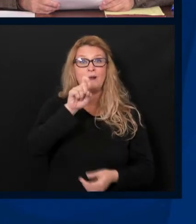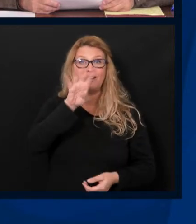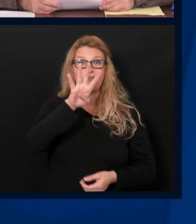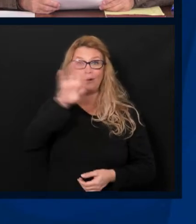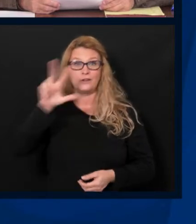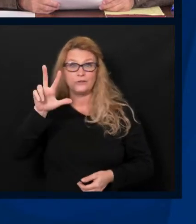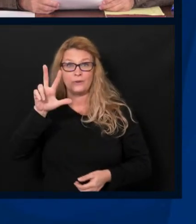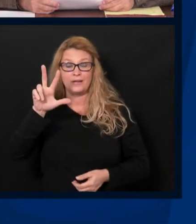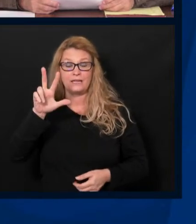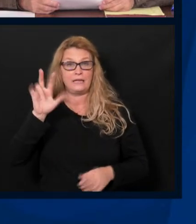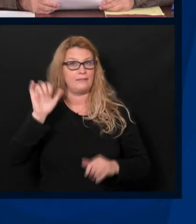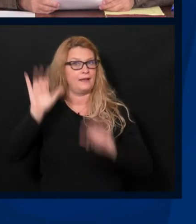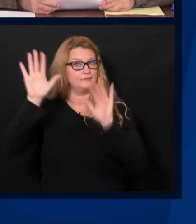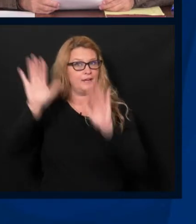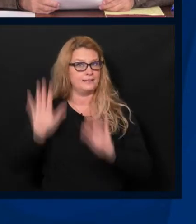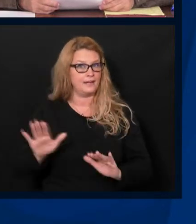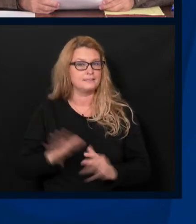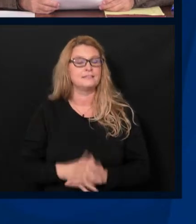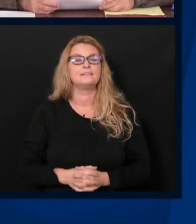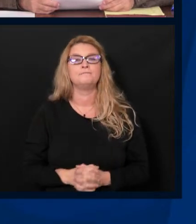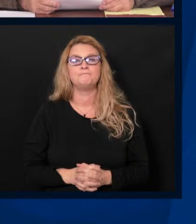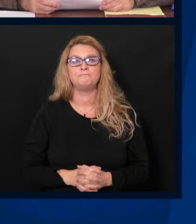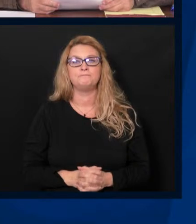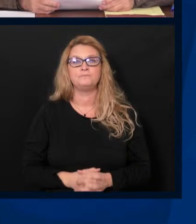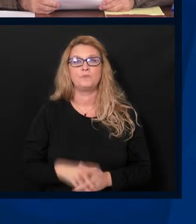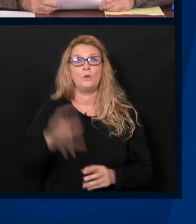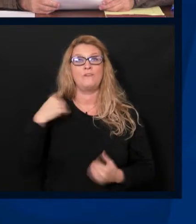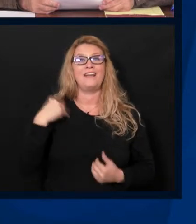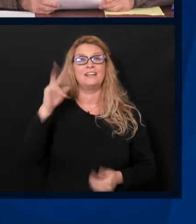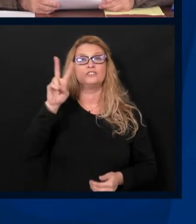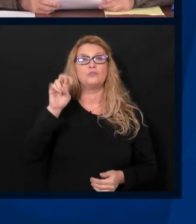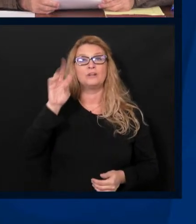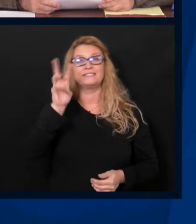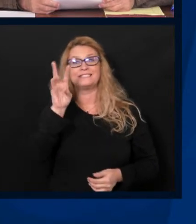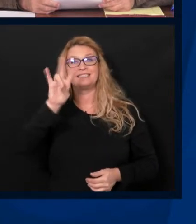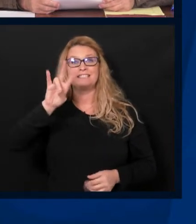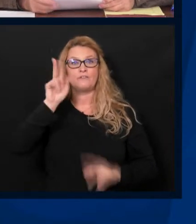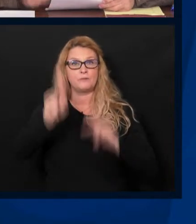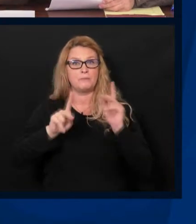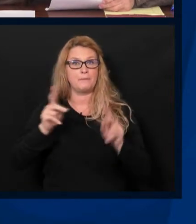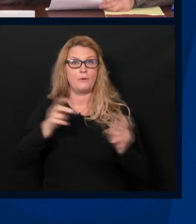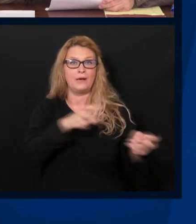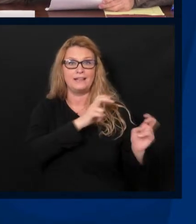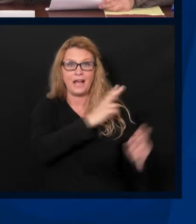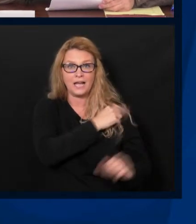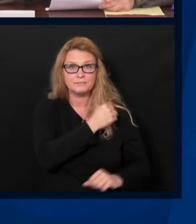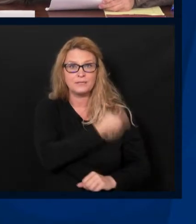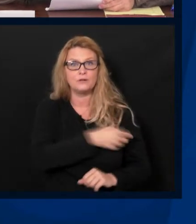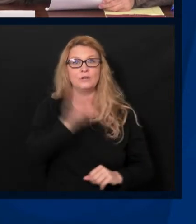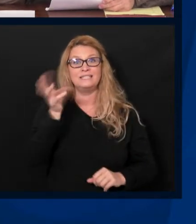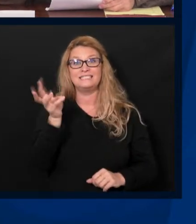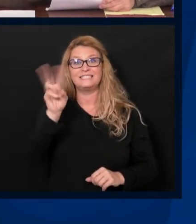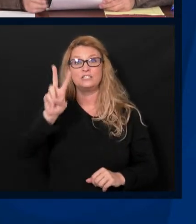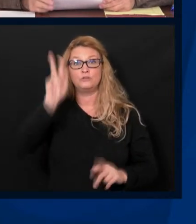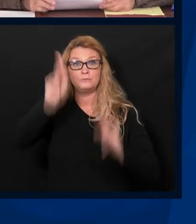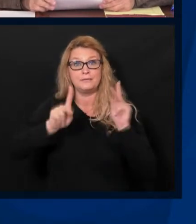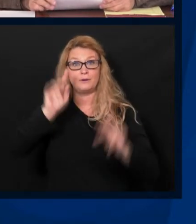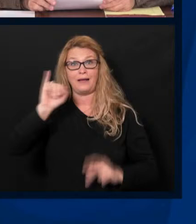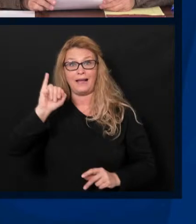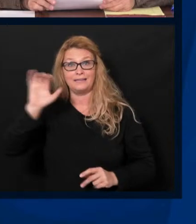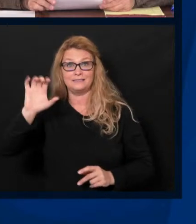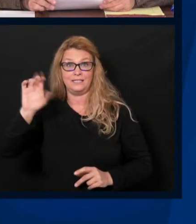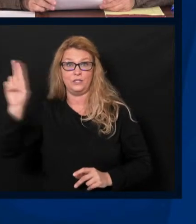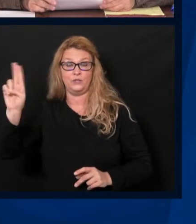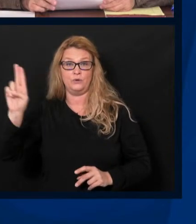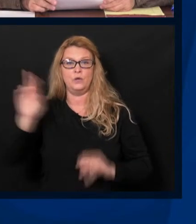121,143. Fantastic. We have 267 people hospitalized and 62 in the ICU units. And we